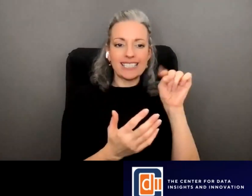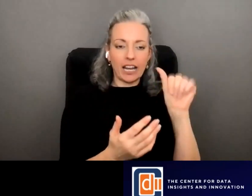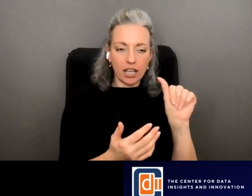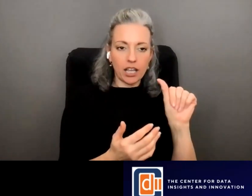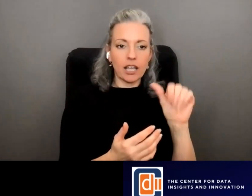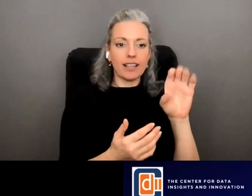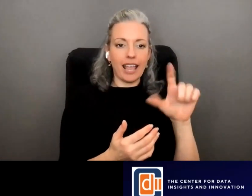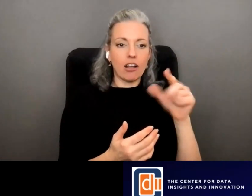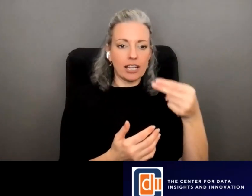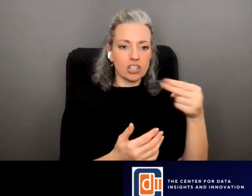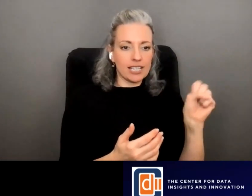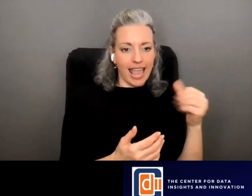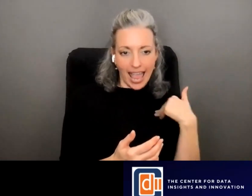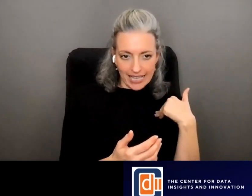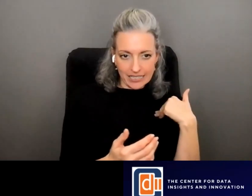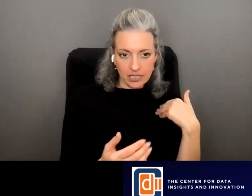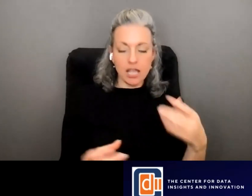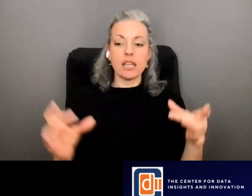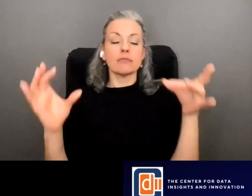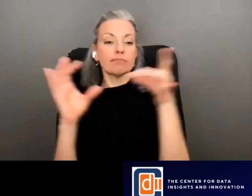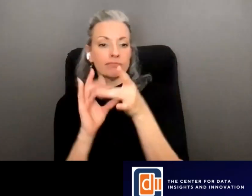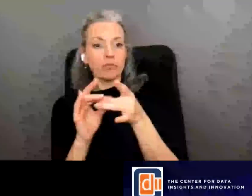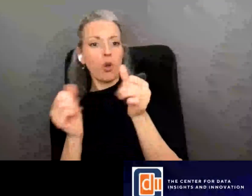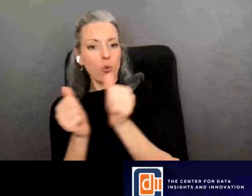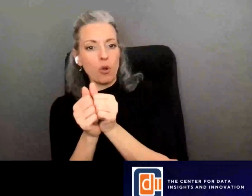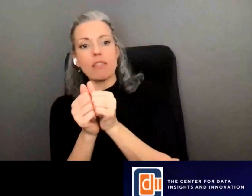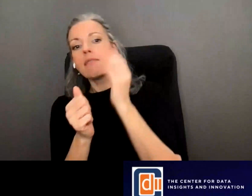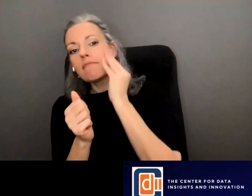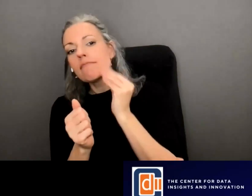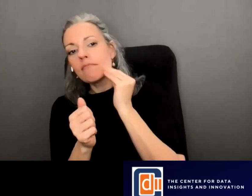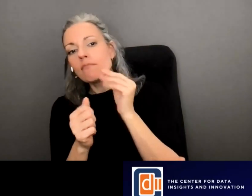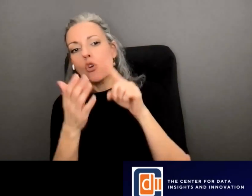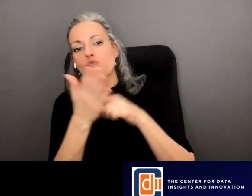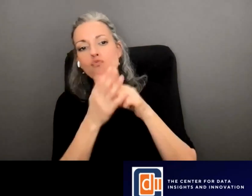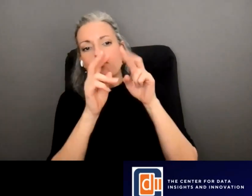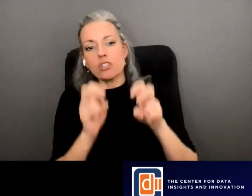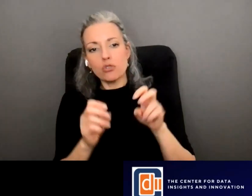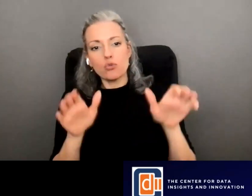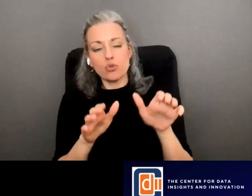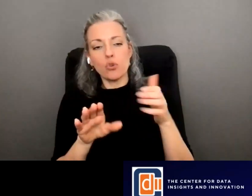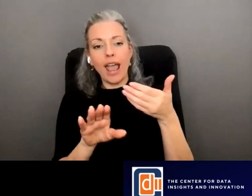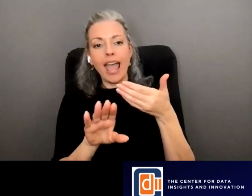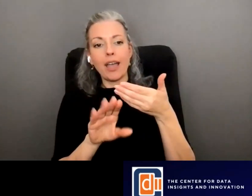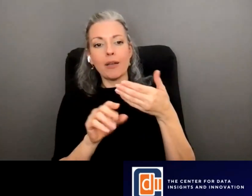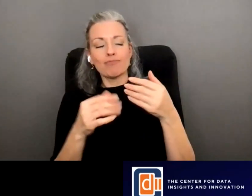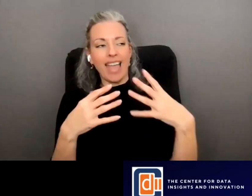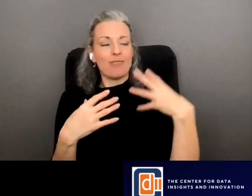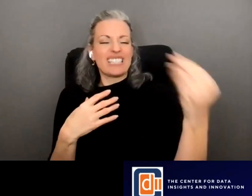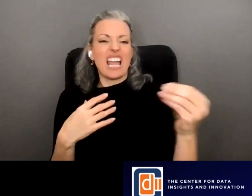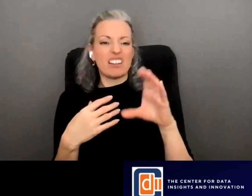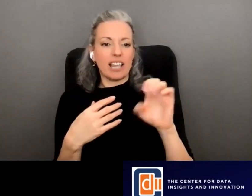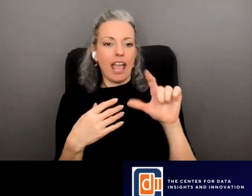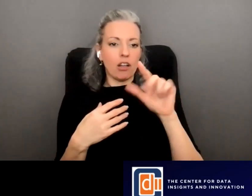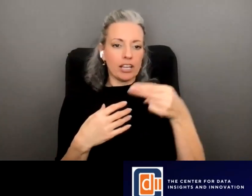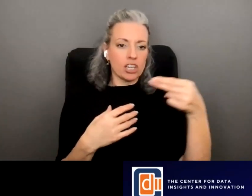CalHHS has paired with the expertise and knowledge and work that researchers are doing outside of CalHHS. And I think